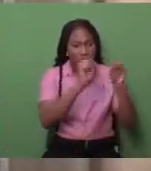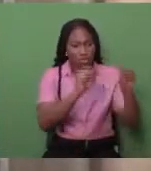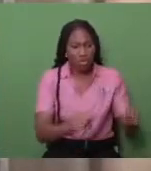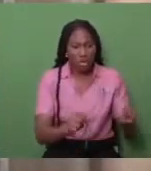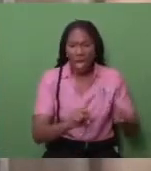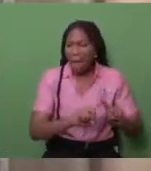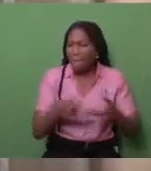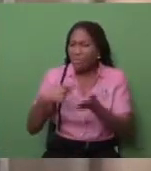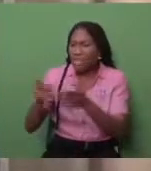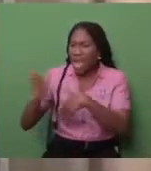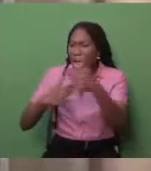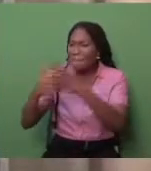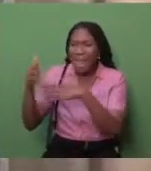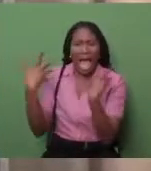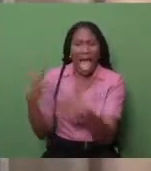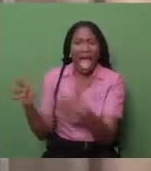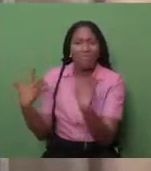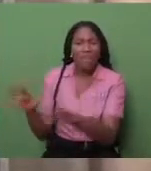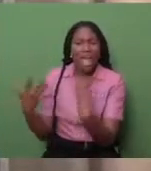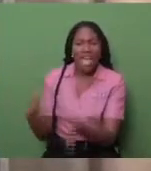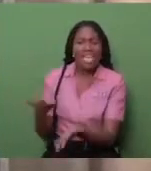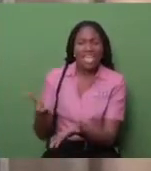already.